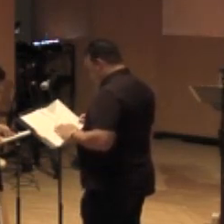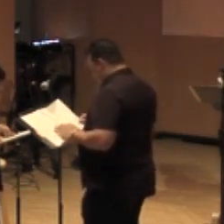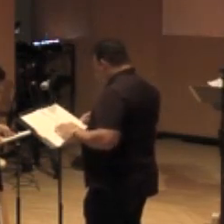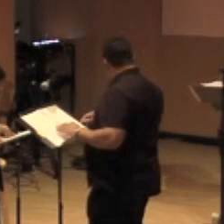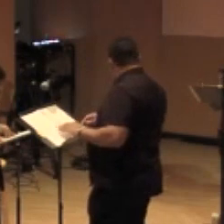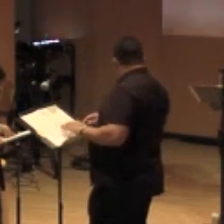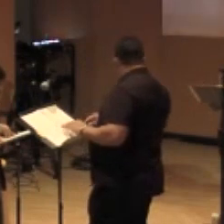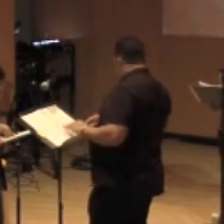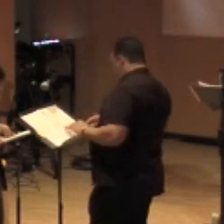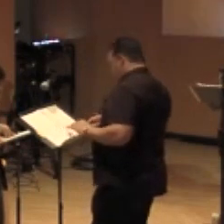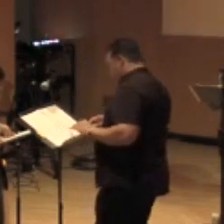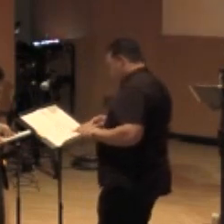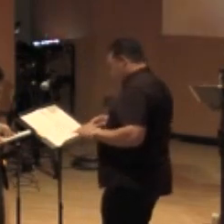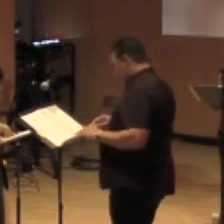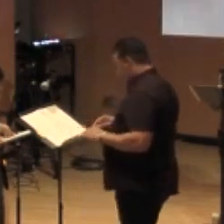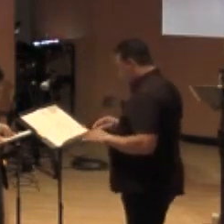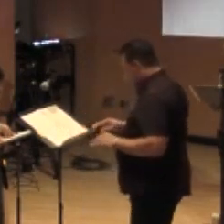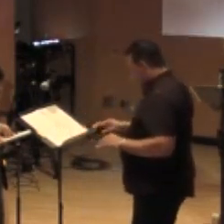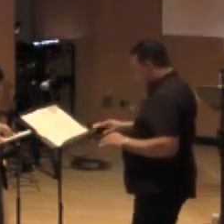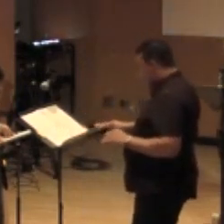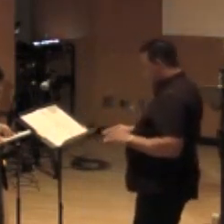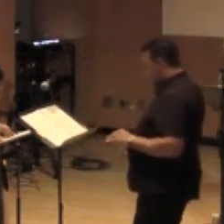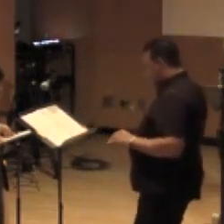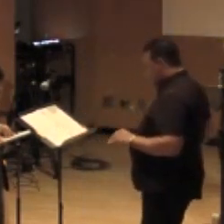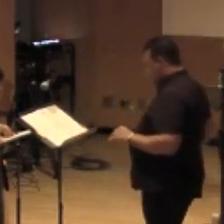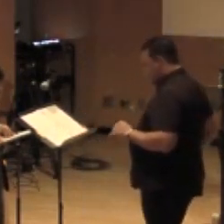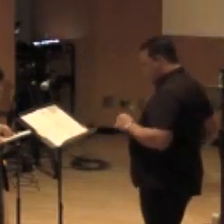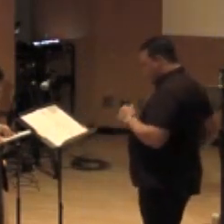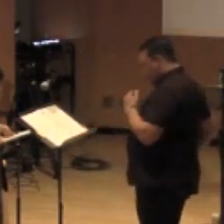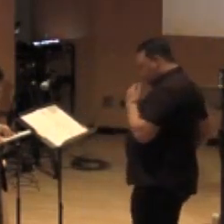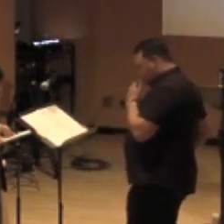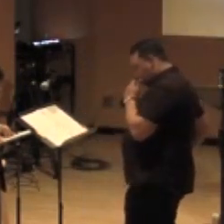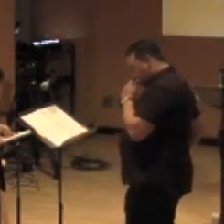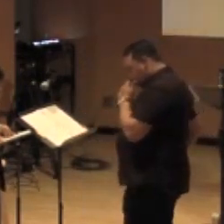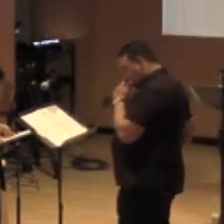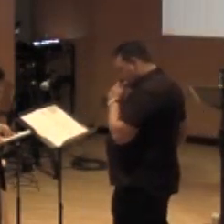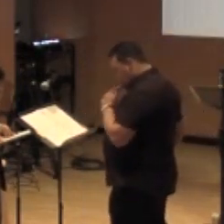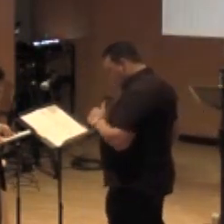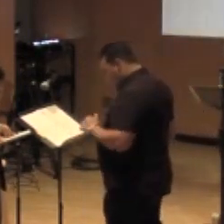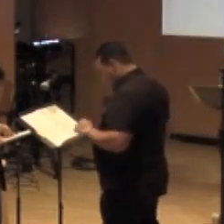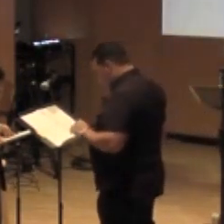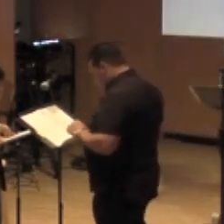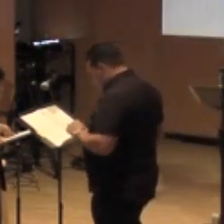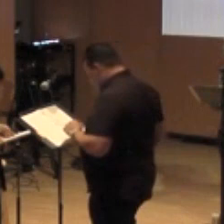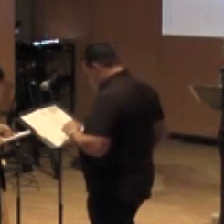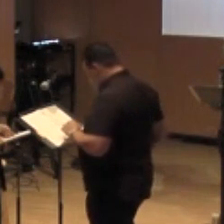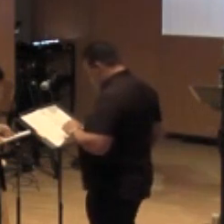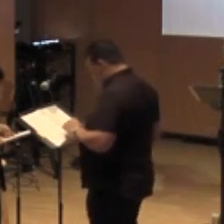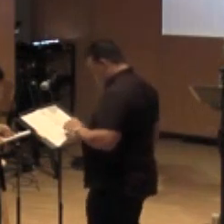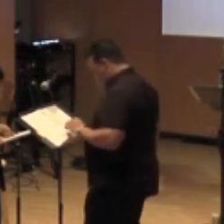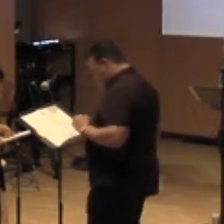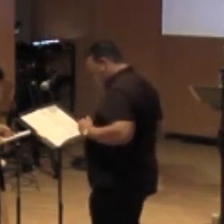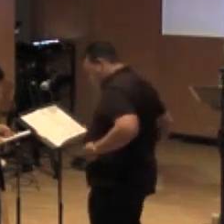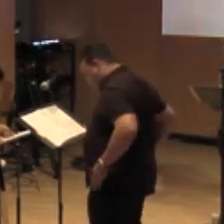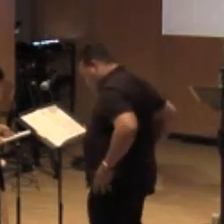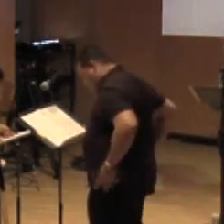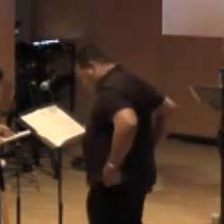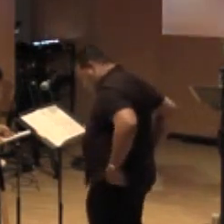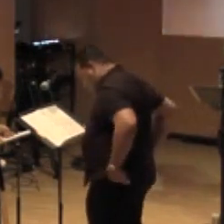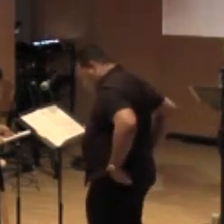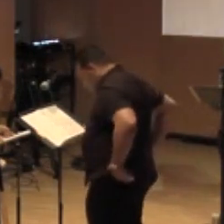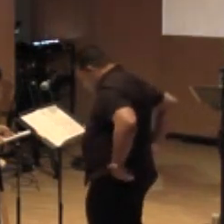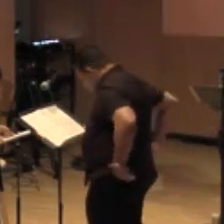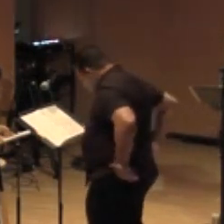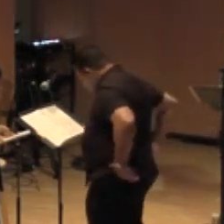the the older woman it's all so long ago but I still remember at